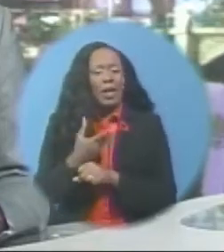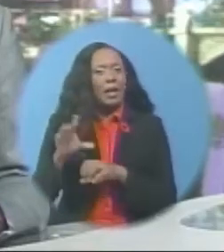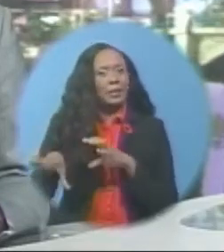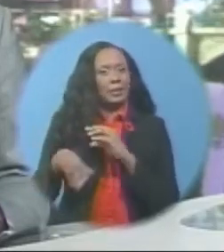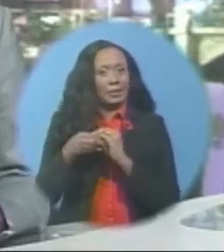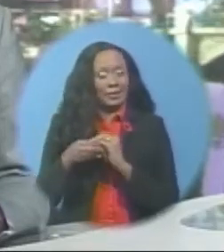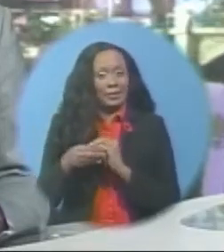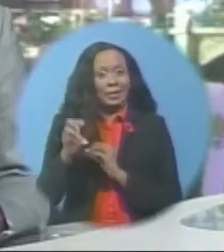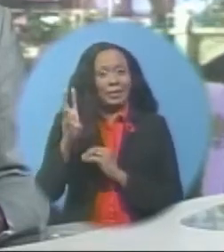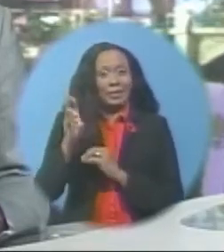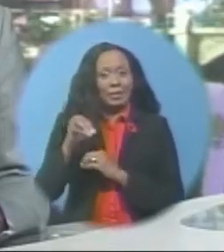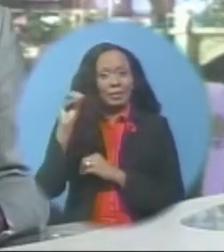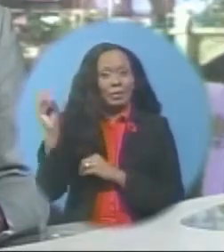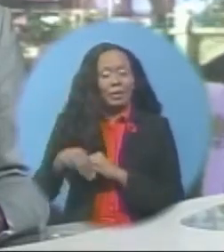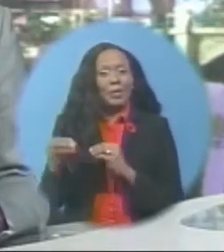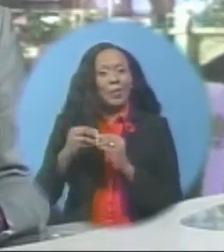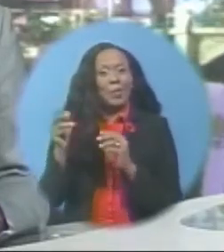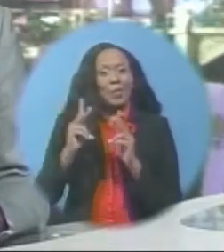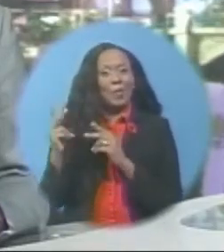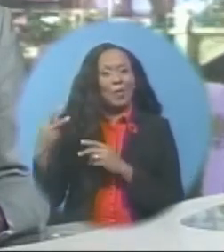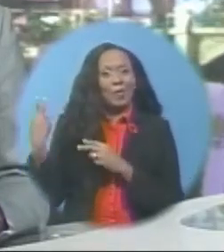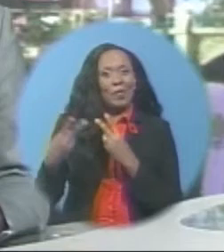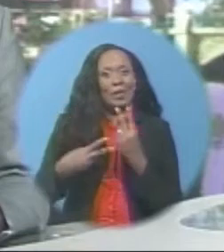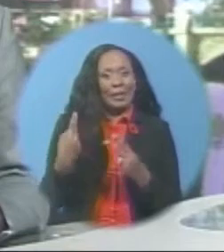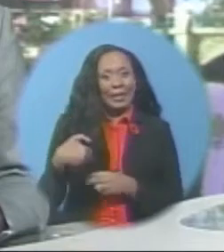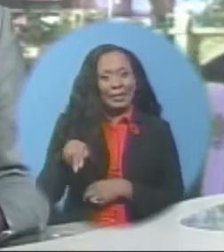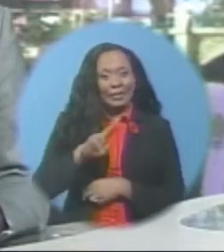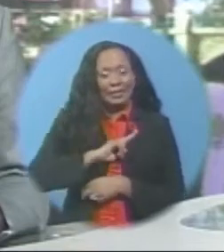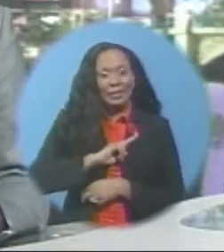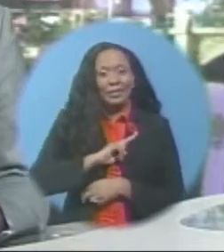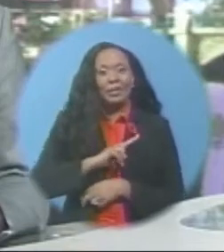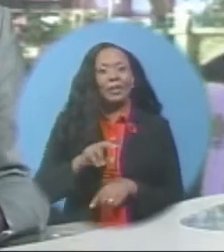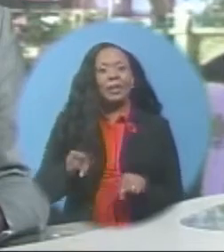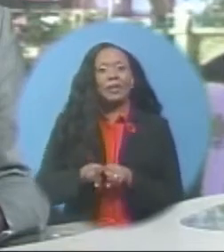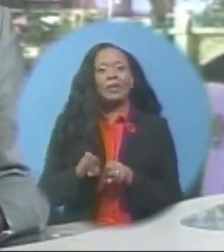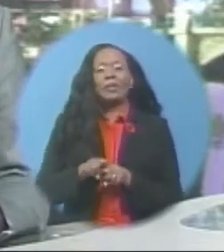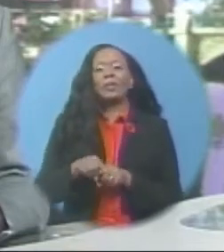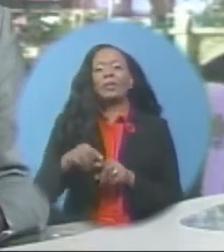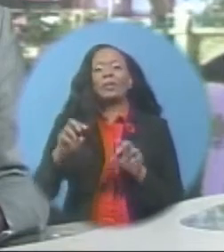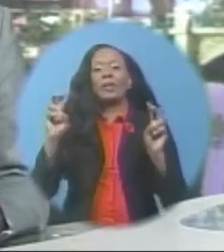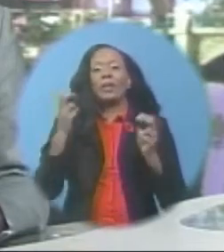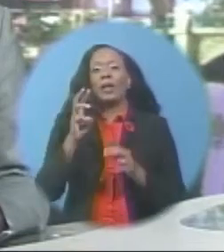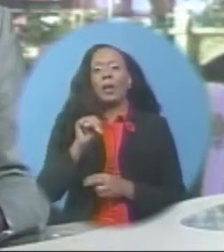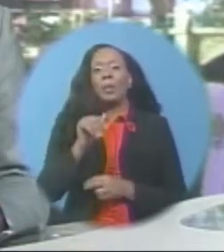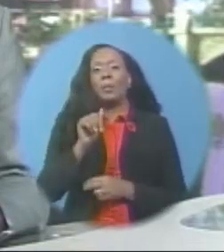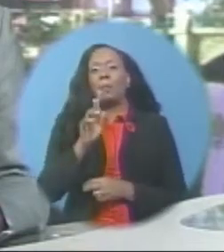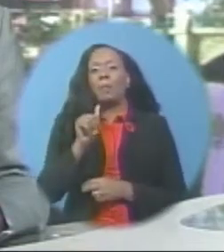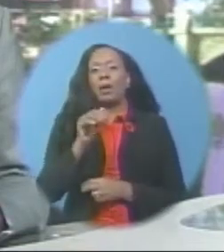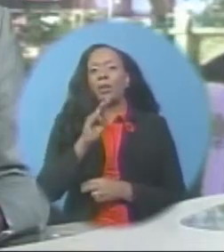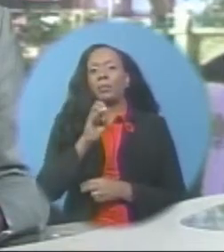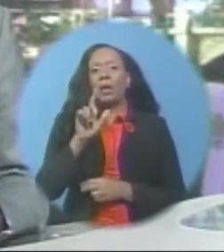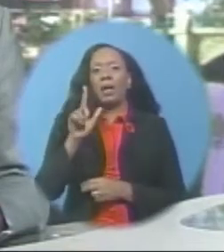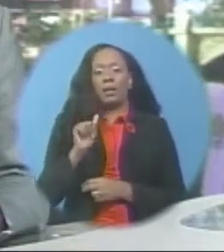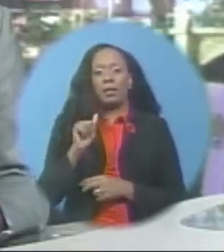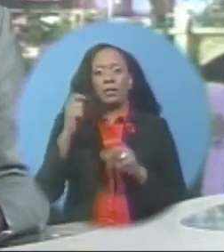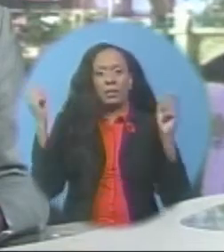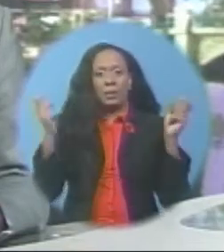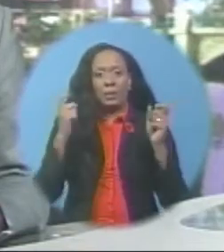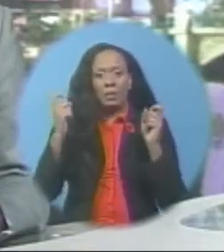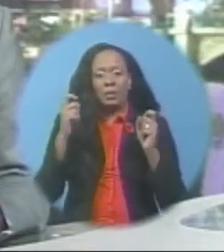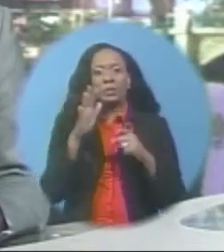additional 60% more visitors to the island. It will also be joined by Marabella Celebration, which already operates